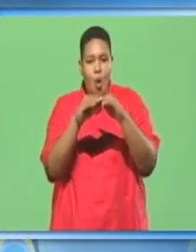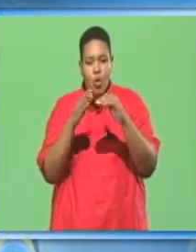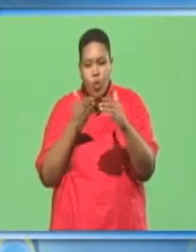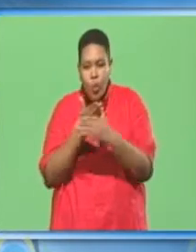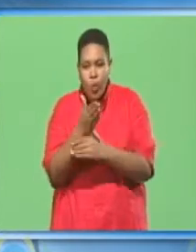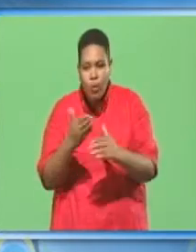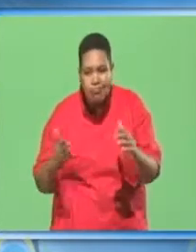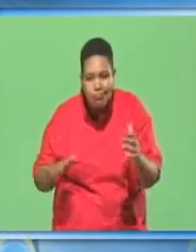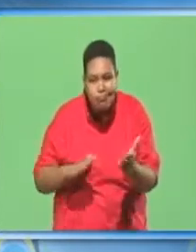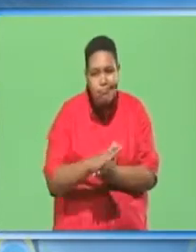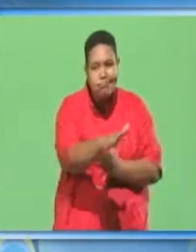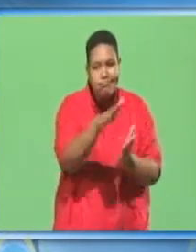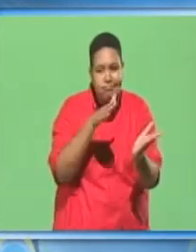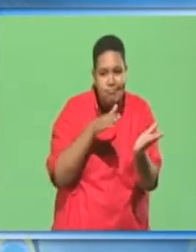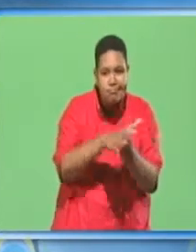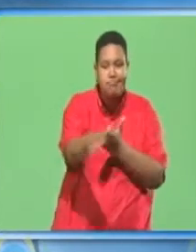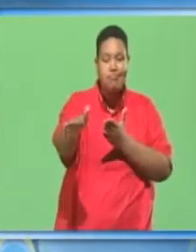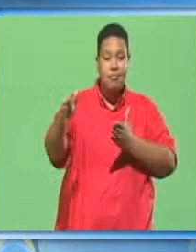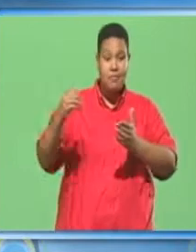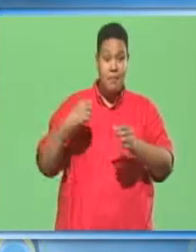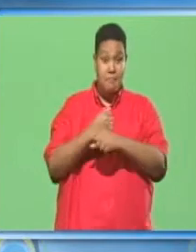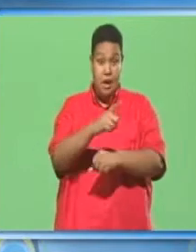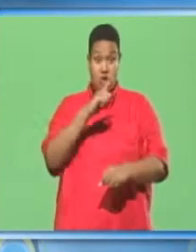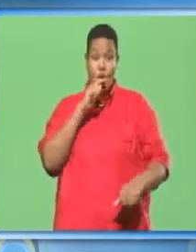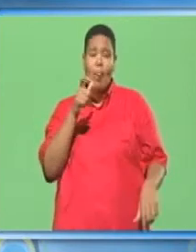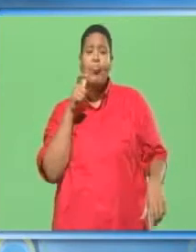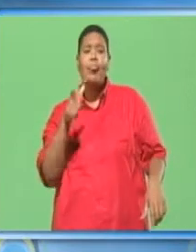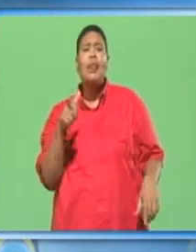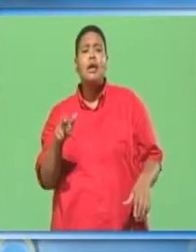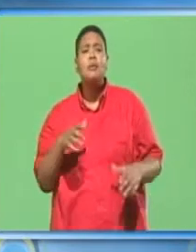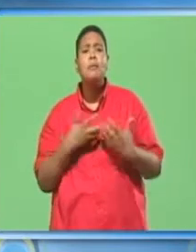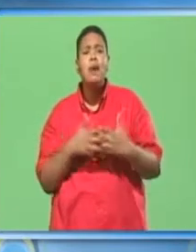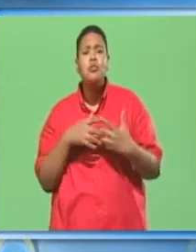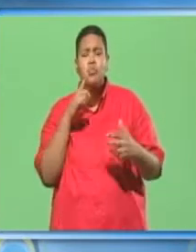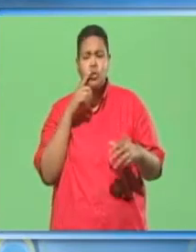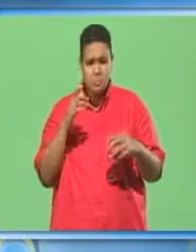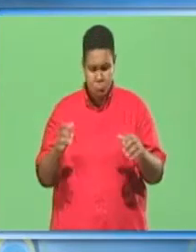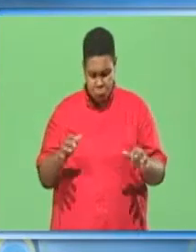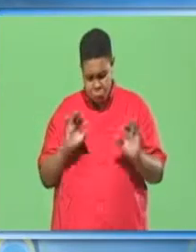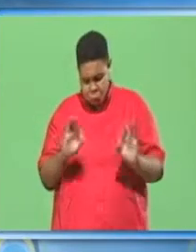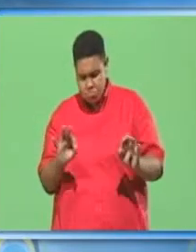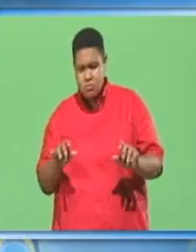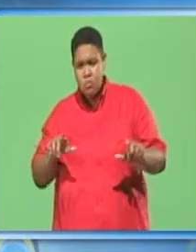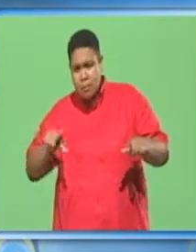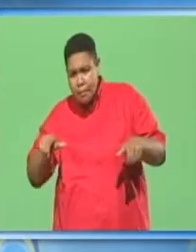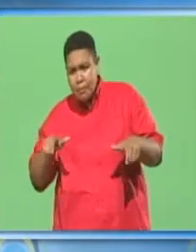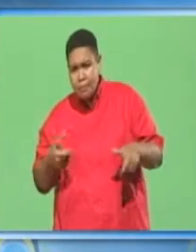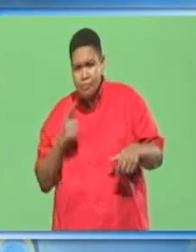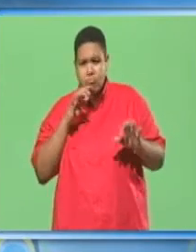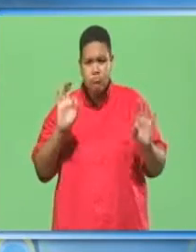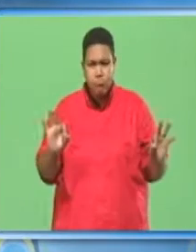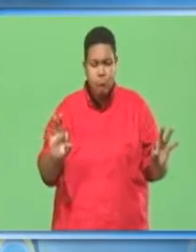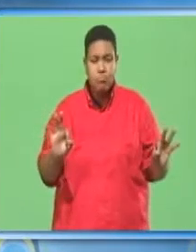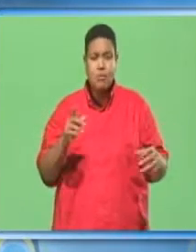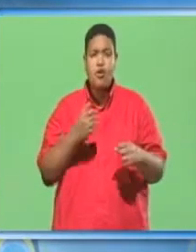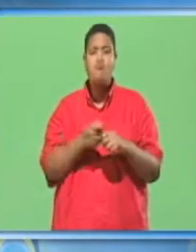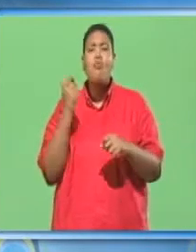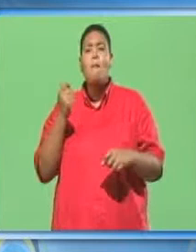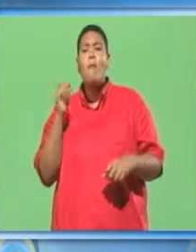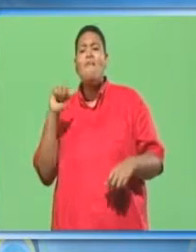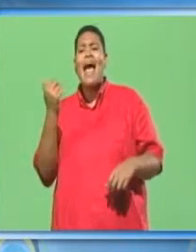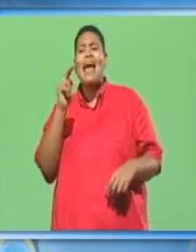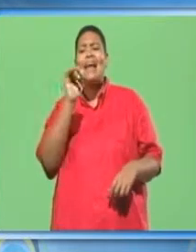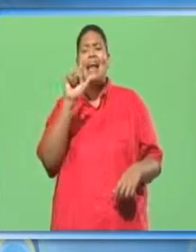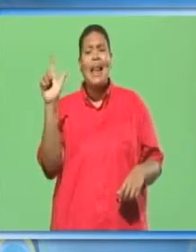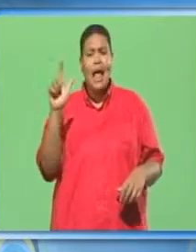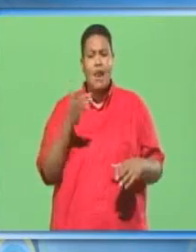it. Make sure the thickness planer is bolted down or securely fastened in place. Remove any nails or